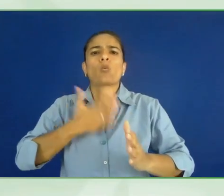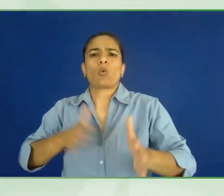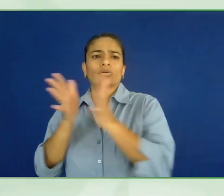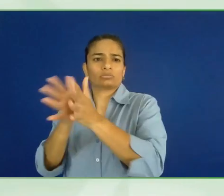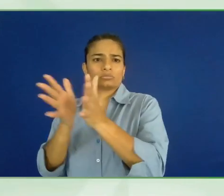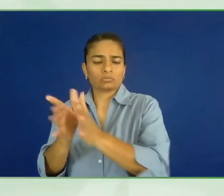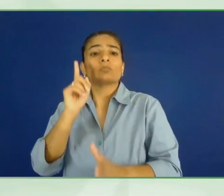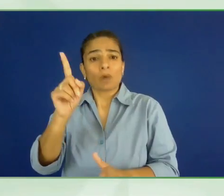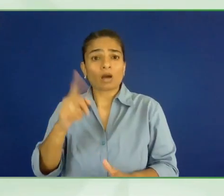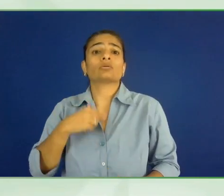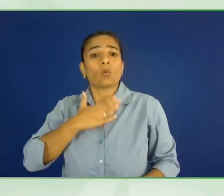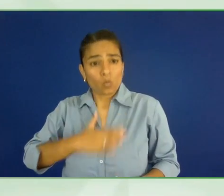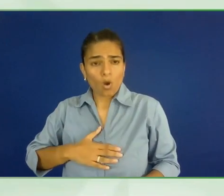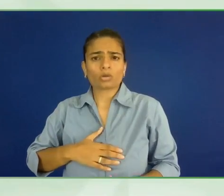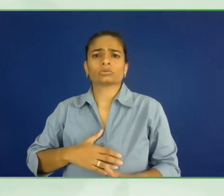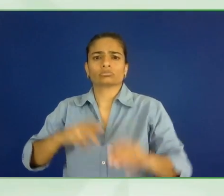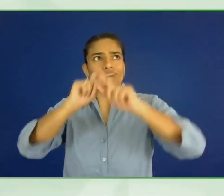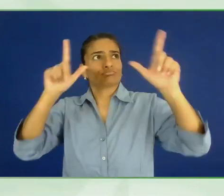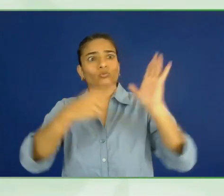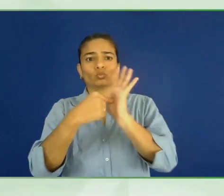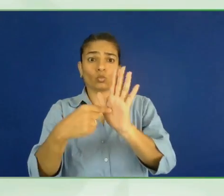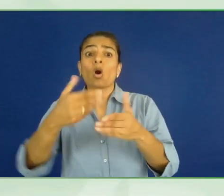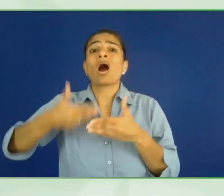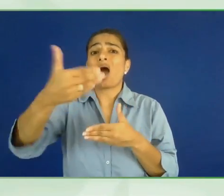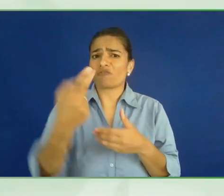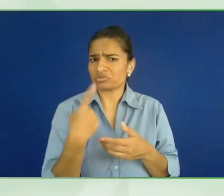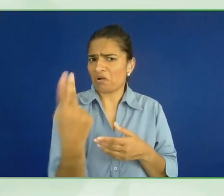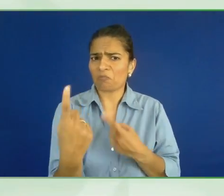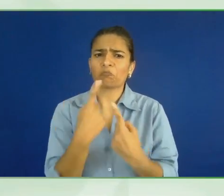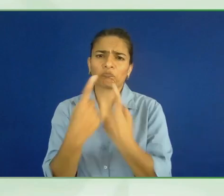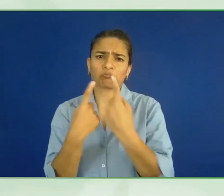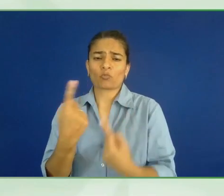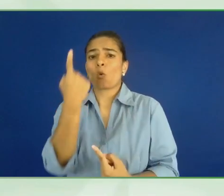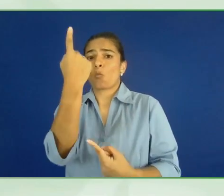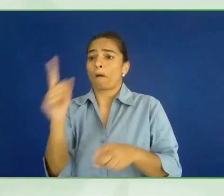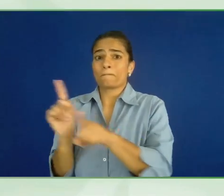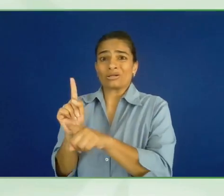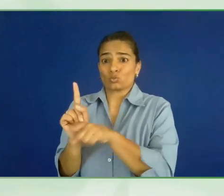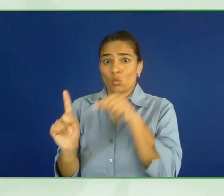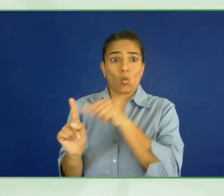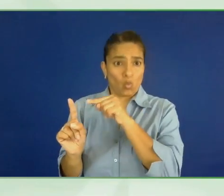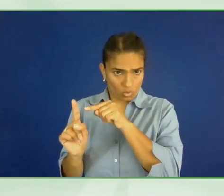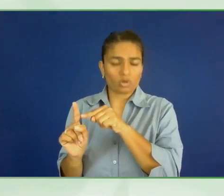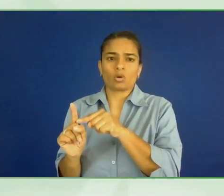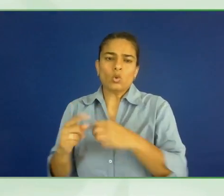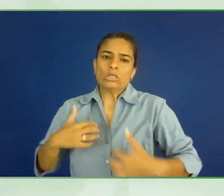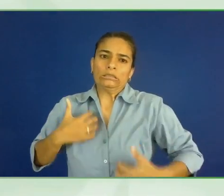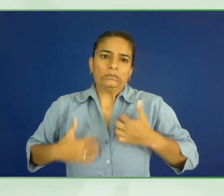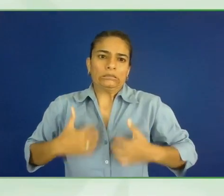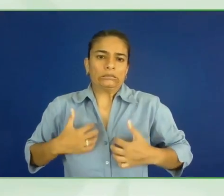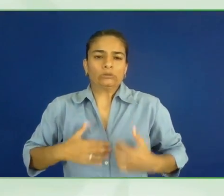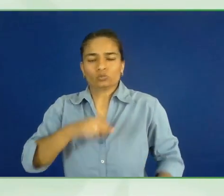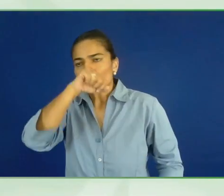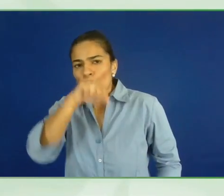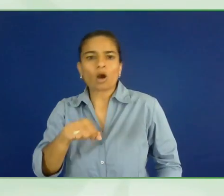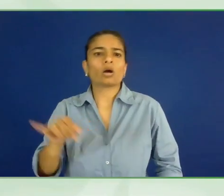about one mentor who actually was very interested in the insurance domain, and he wanted to move out of his small